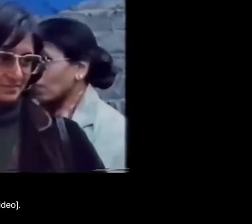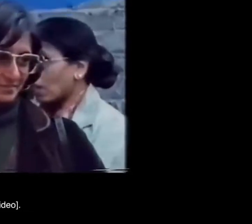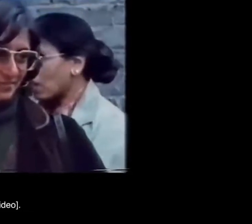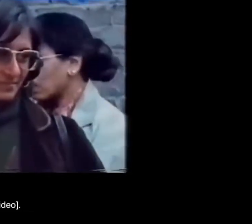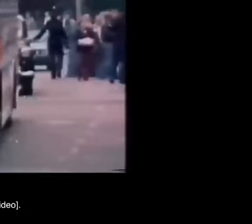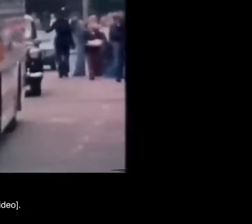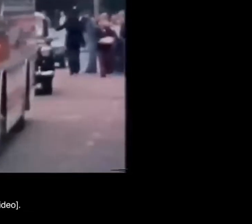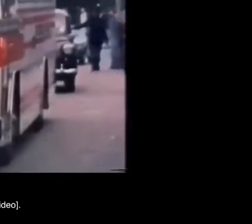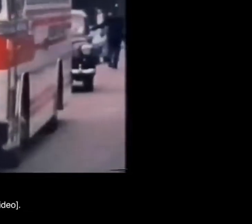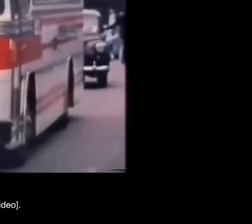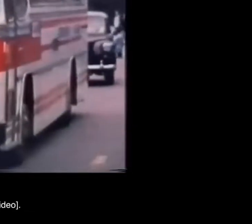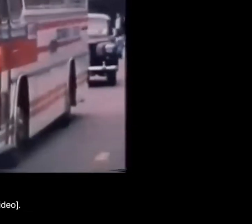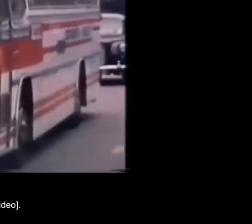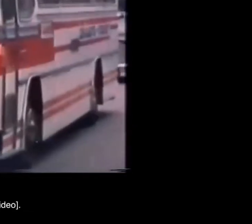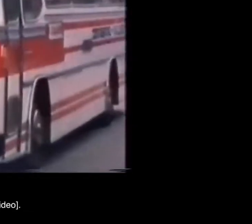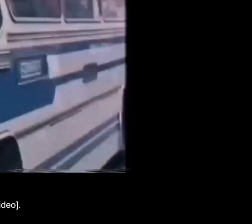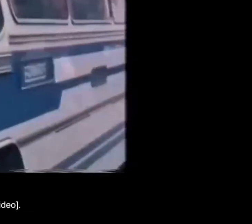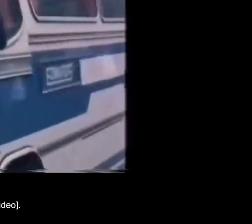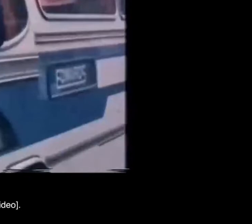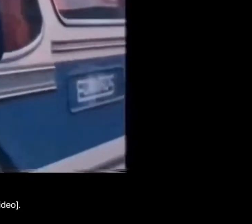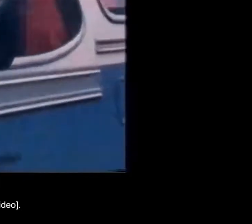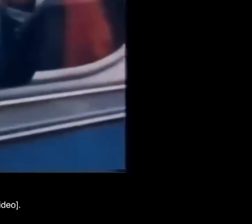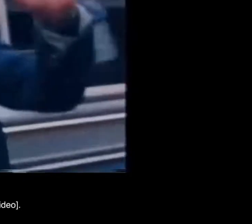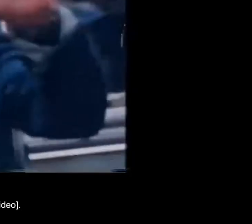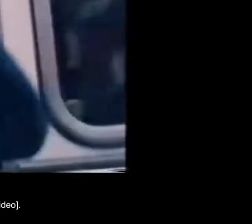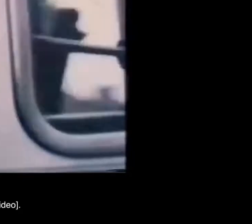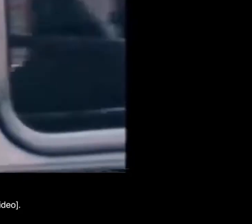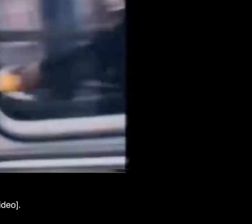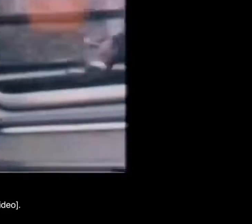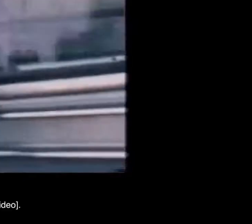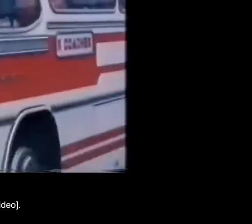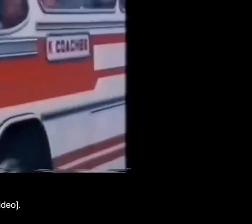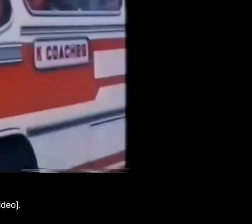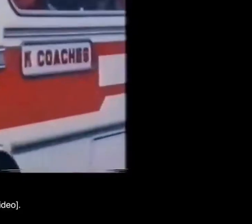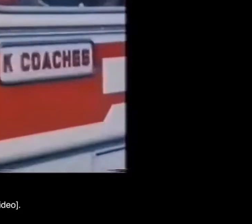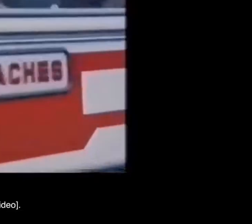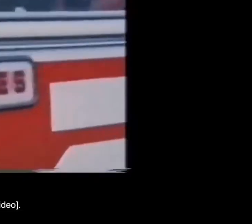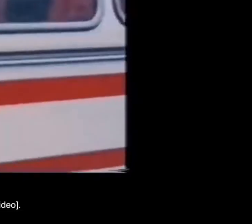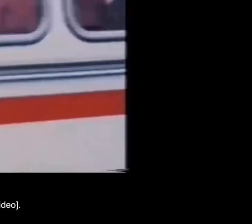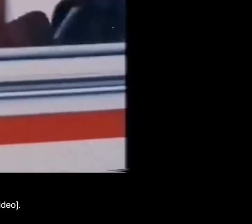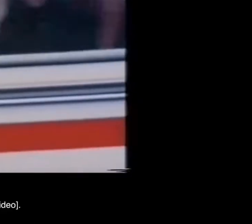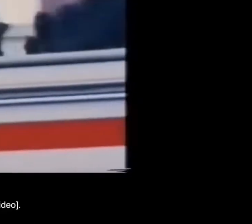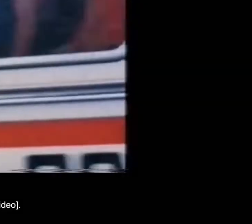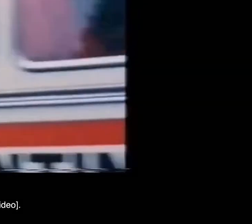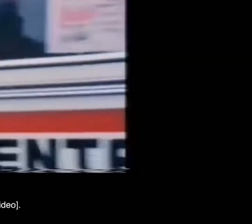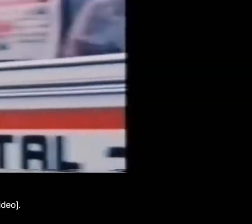join the fight. Hold the line, hold the line.